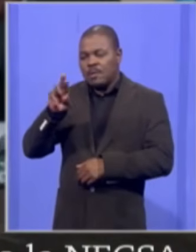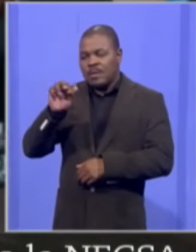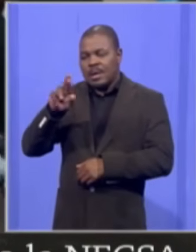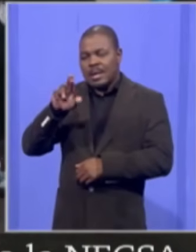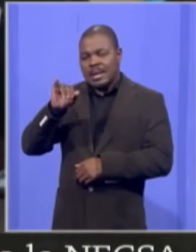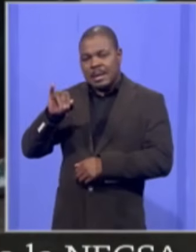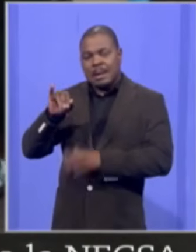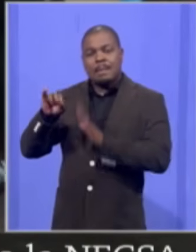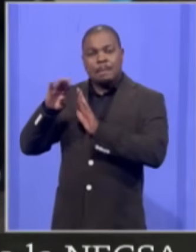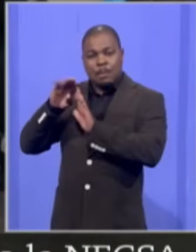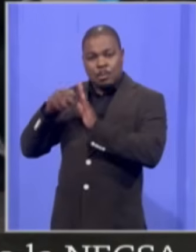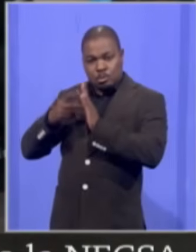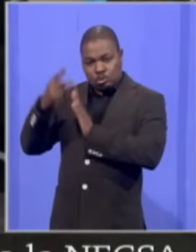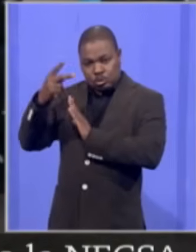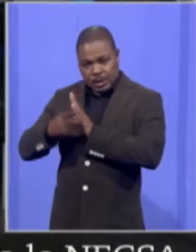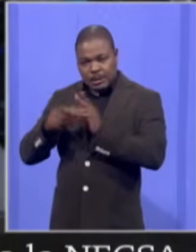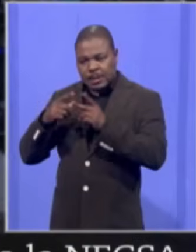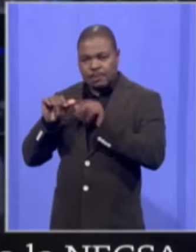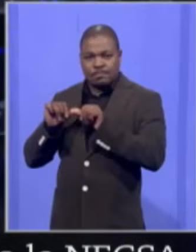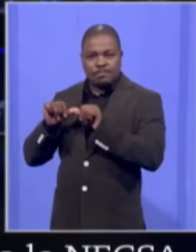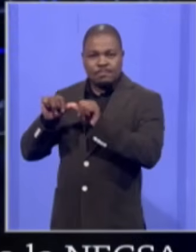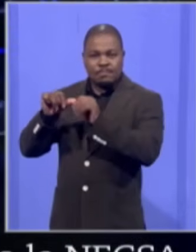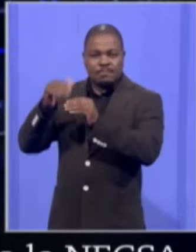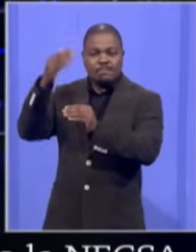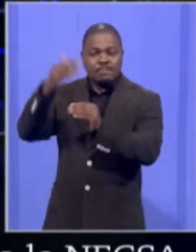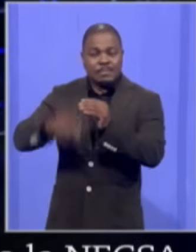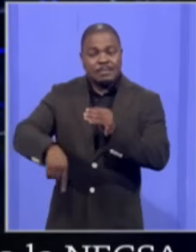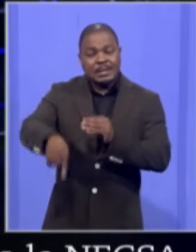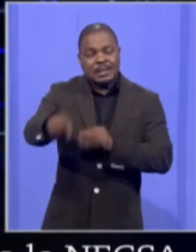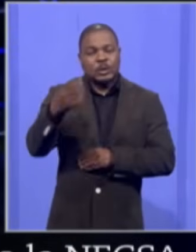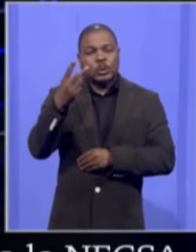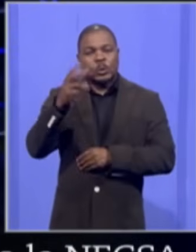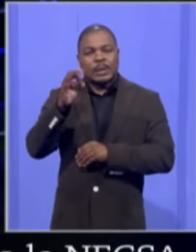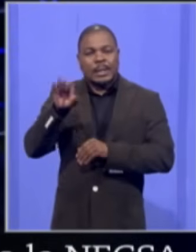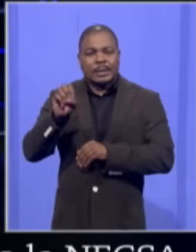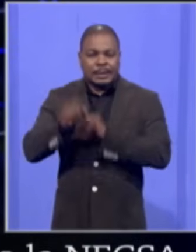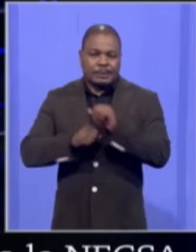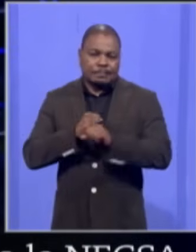hore a kgone ho tswela pele ka tshebetso le ka mora selemo sa 2030.